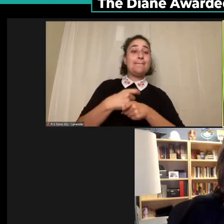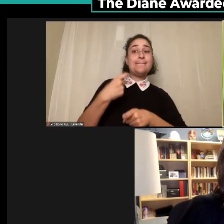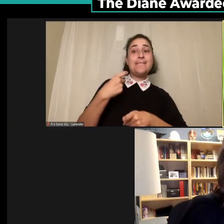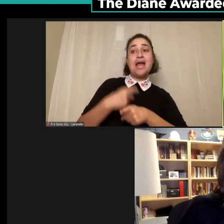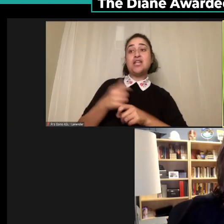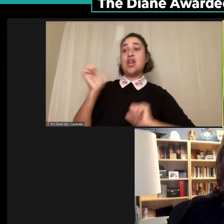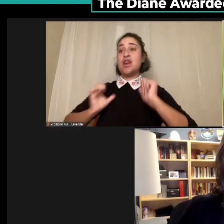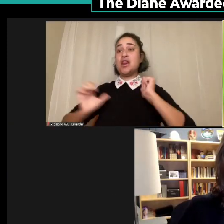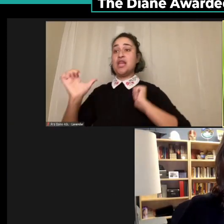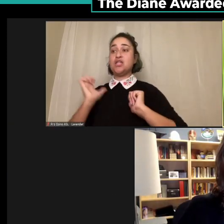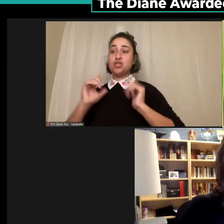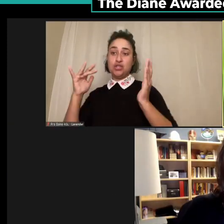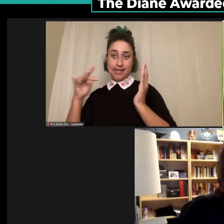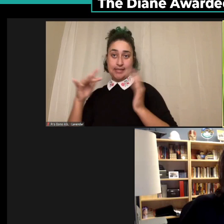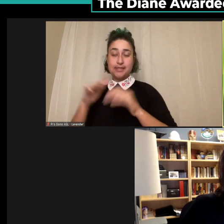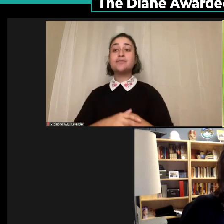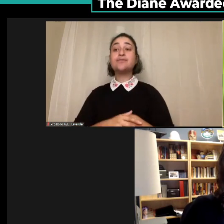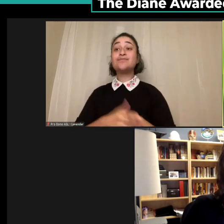Chantal?